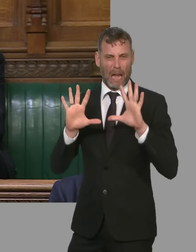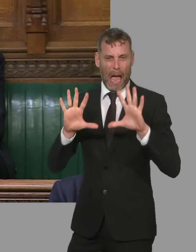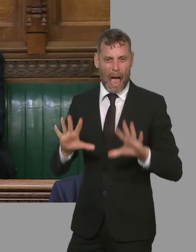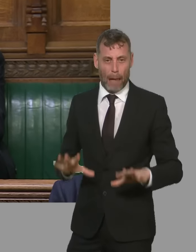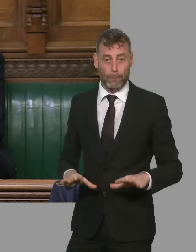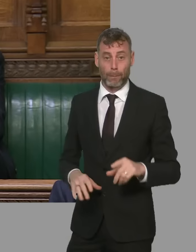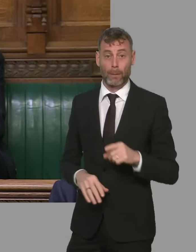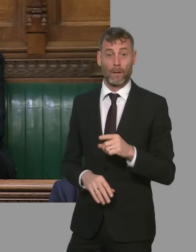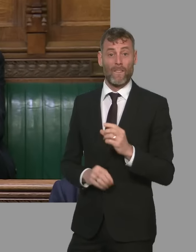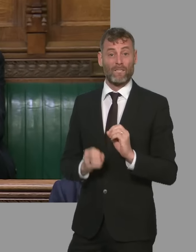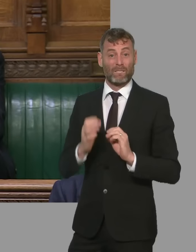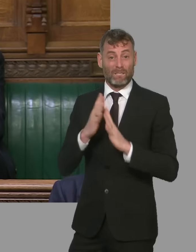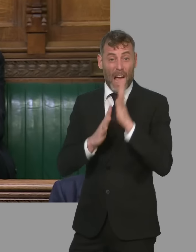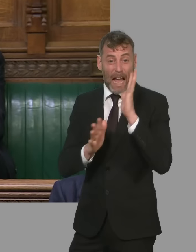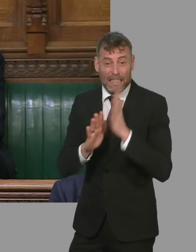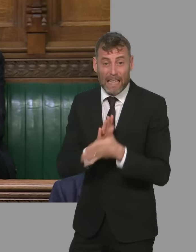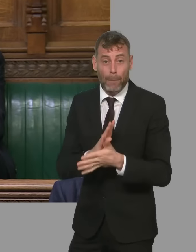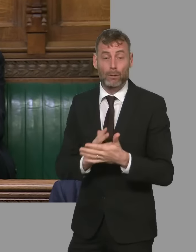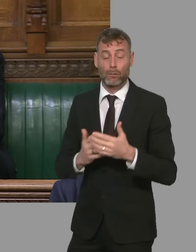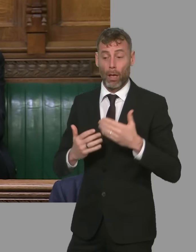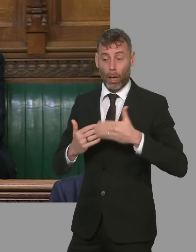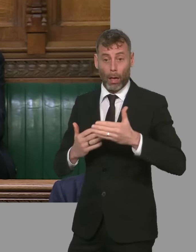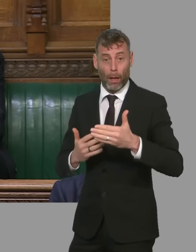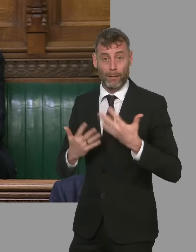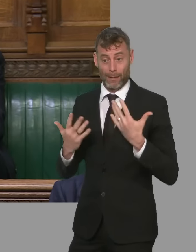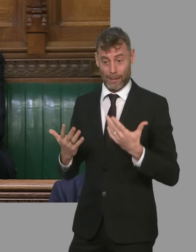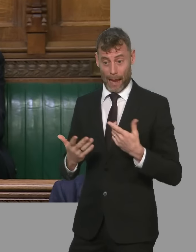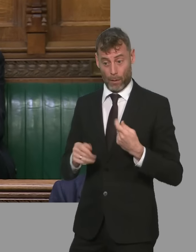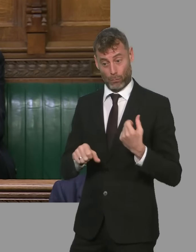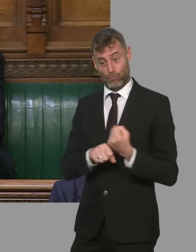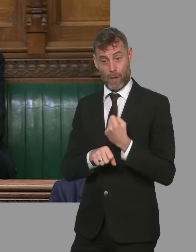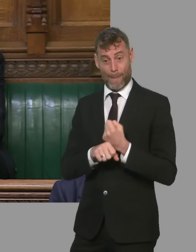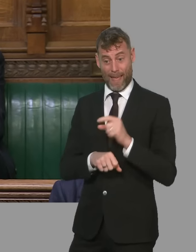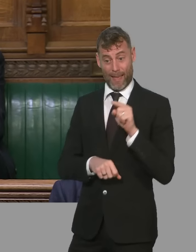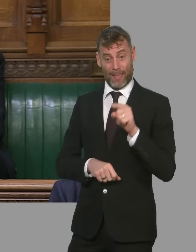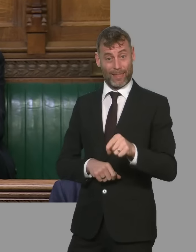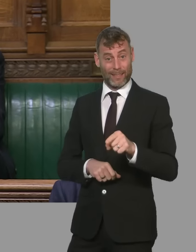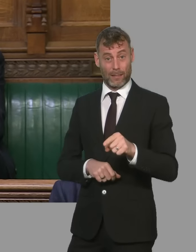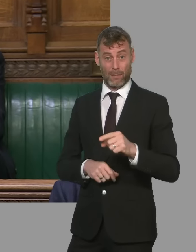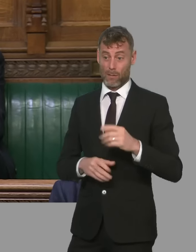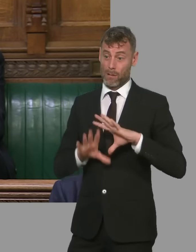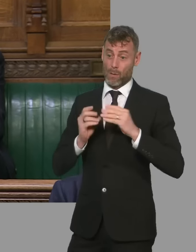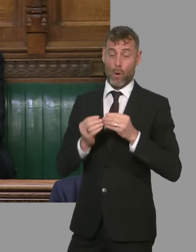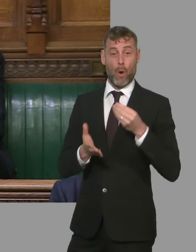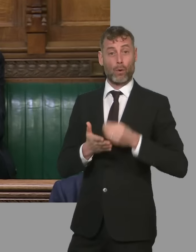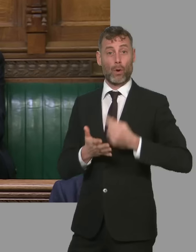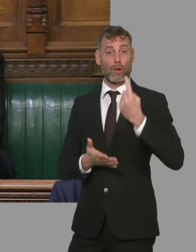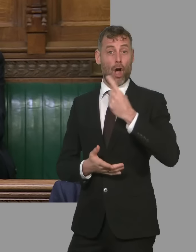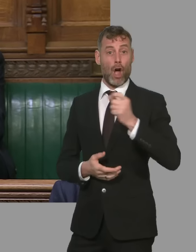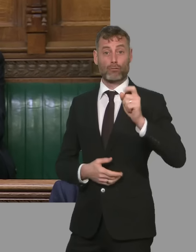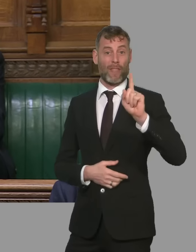they are required under the rules to use the same contractor responsible for the faulty work, only up to